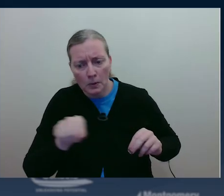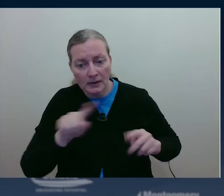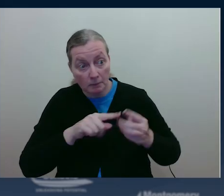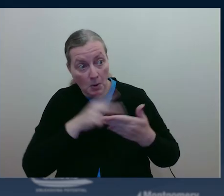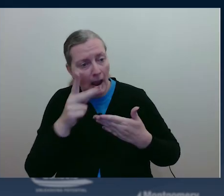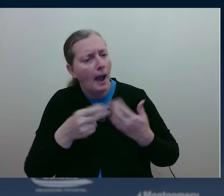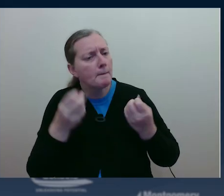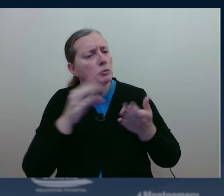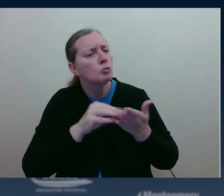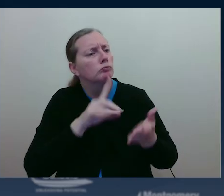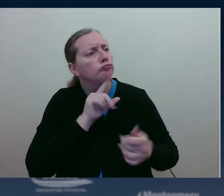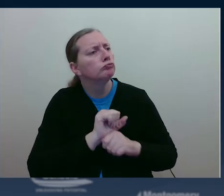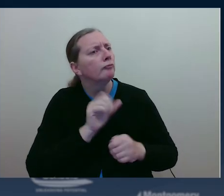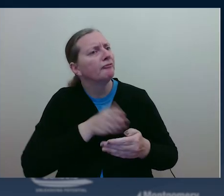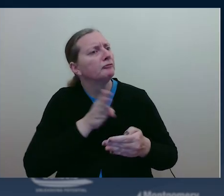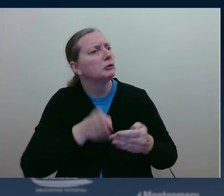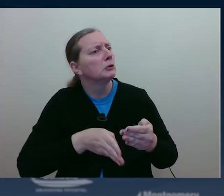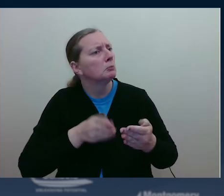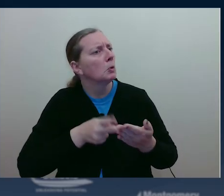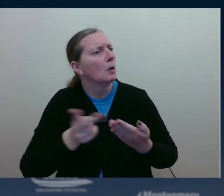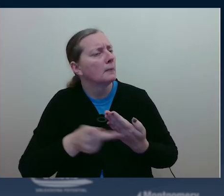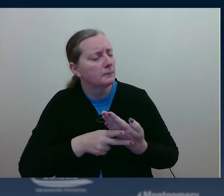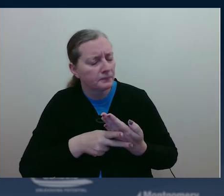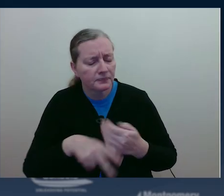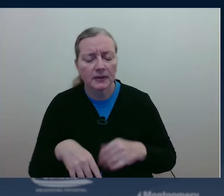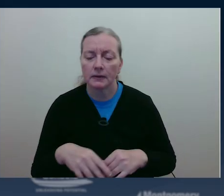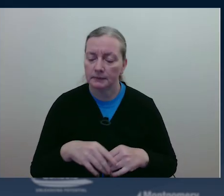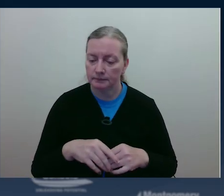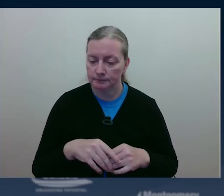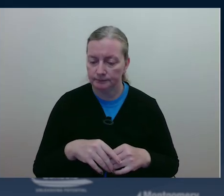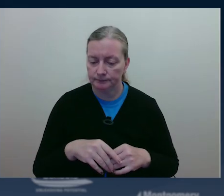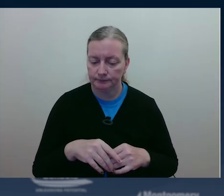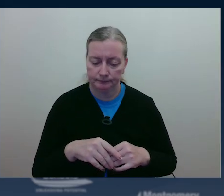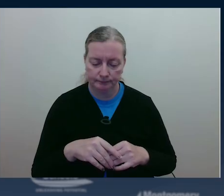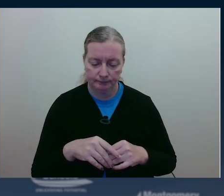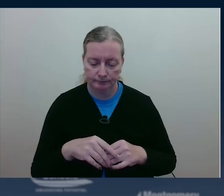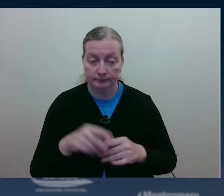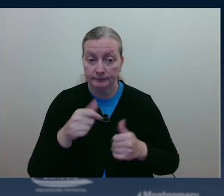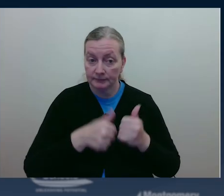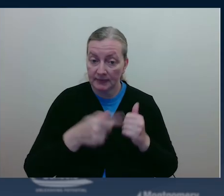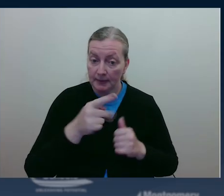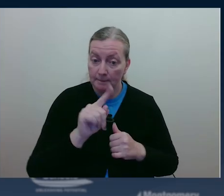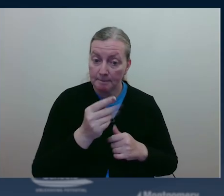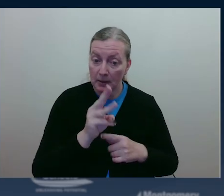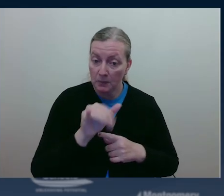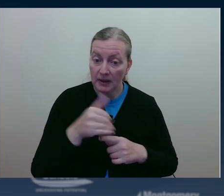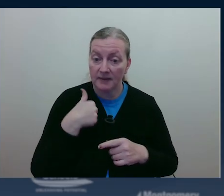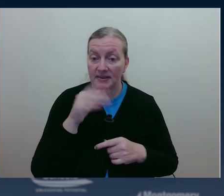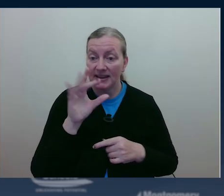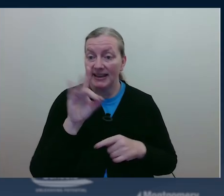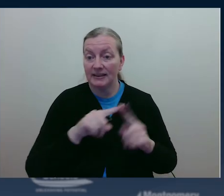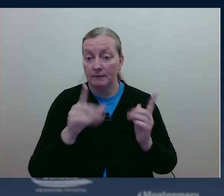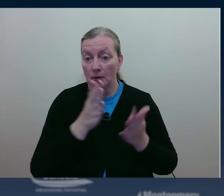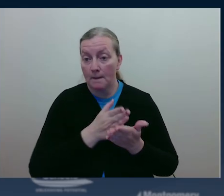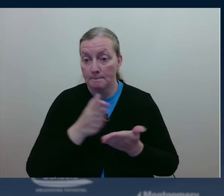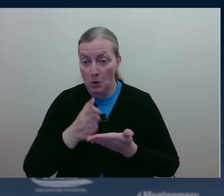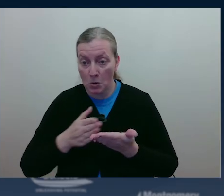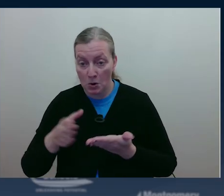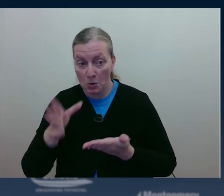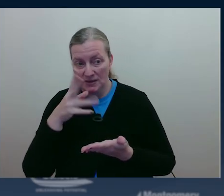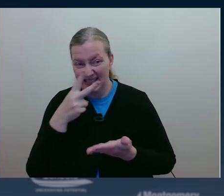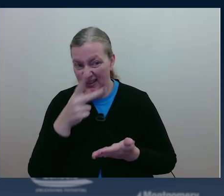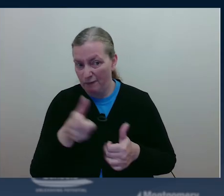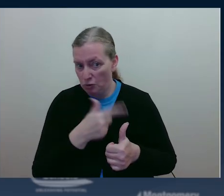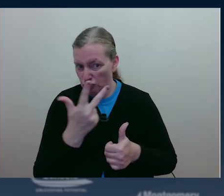The plans for each of the program themes and pathways consist of 8 components. You will see the first 3 listed: the vision